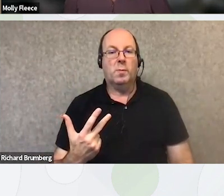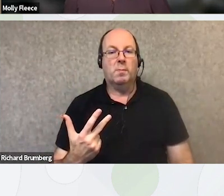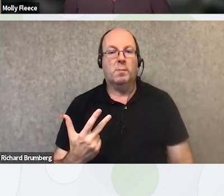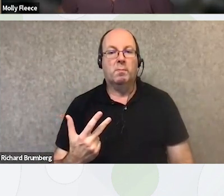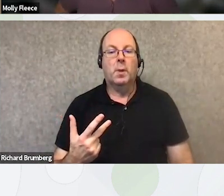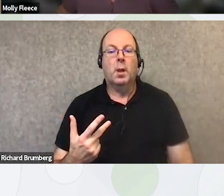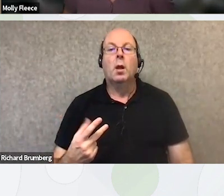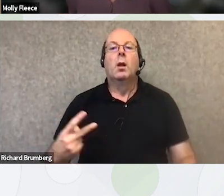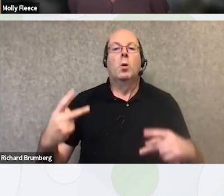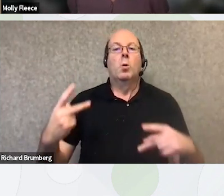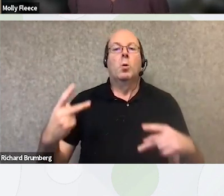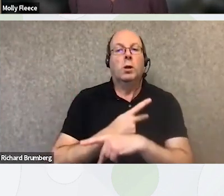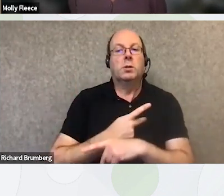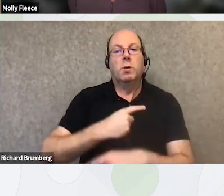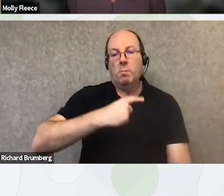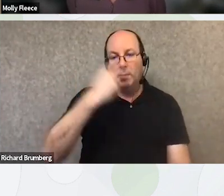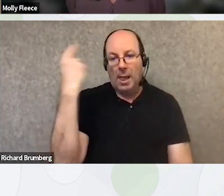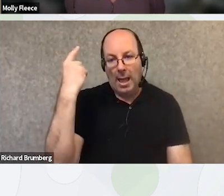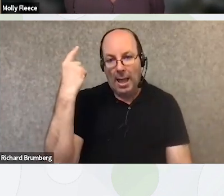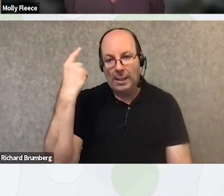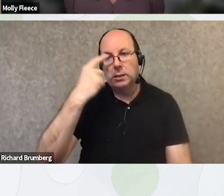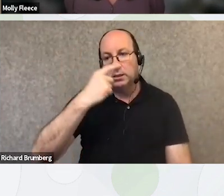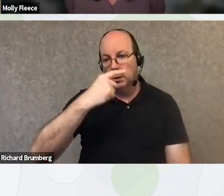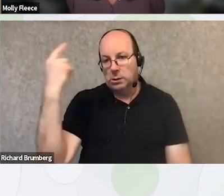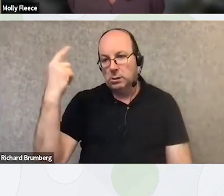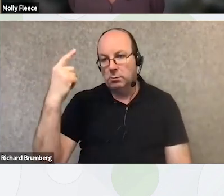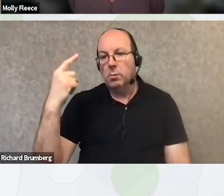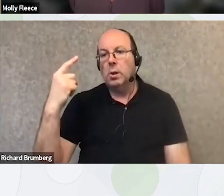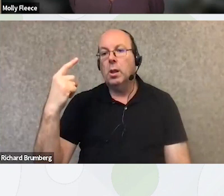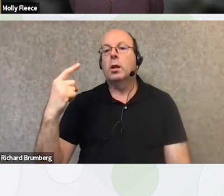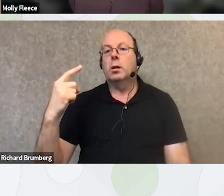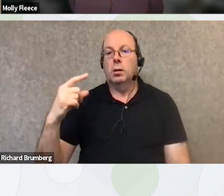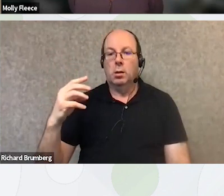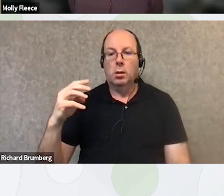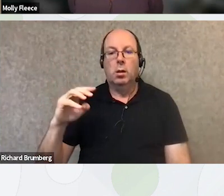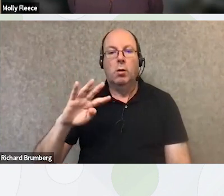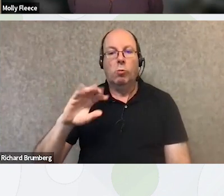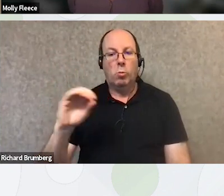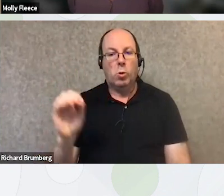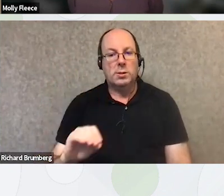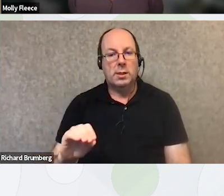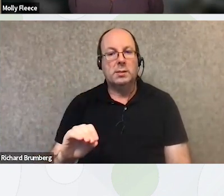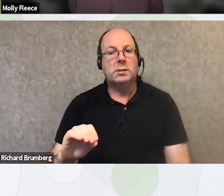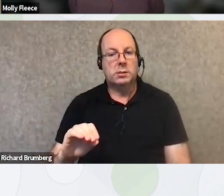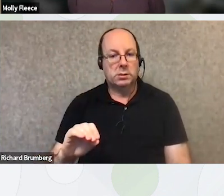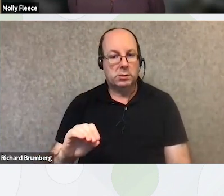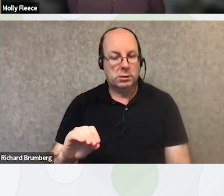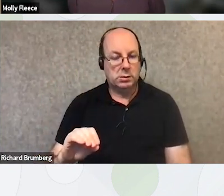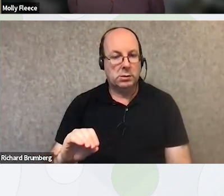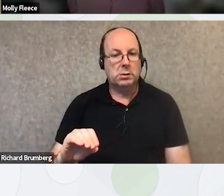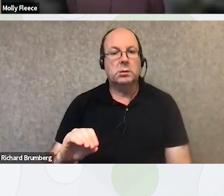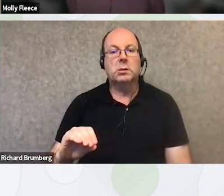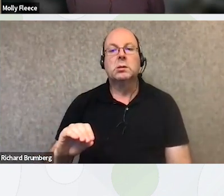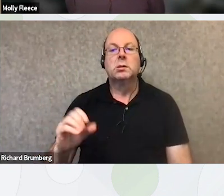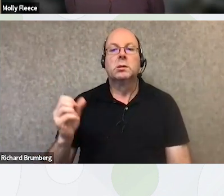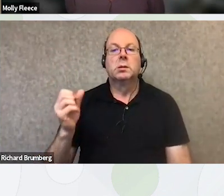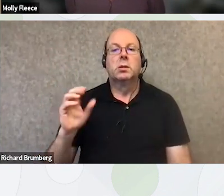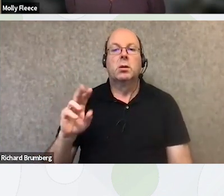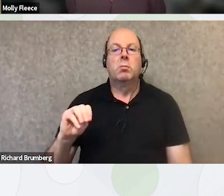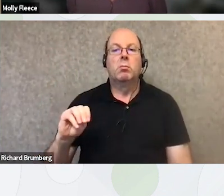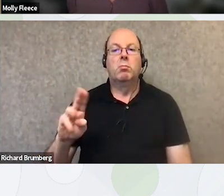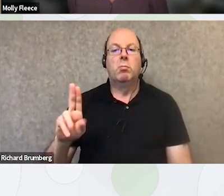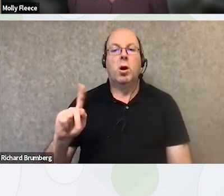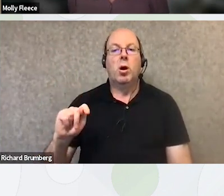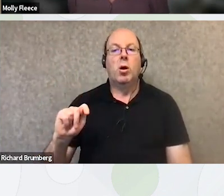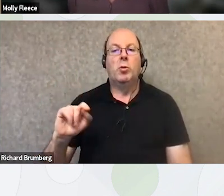African Americans at about 40%, as well as multiracial at about 42% of long-term care facility residents. And